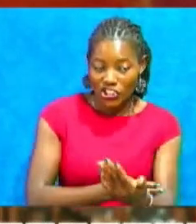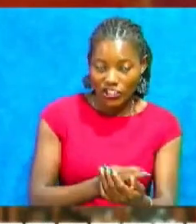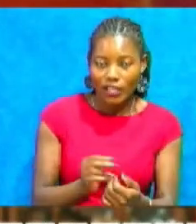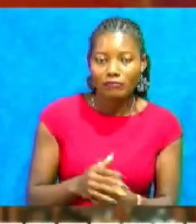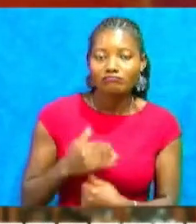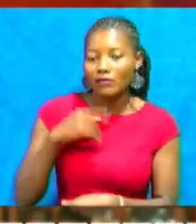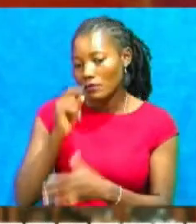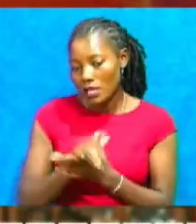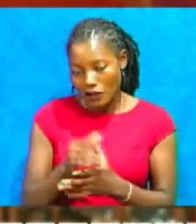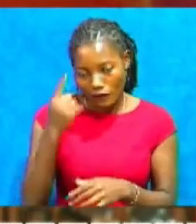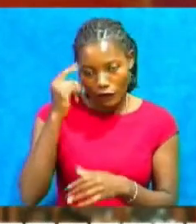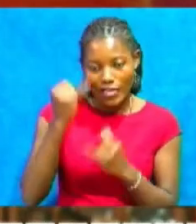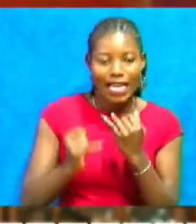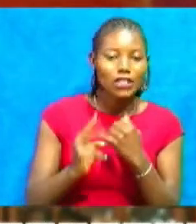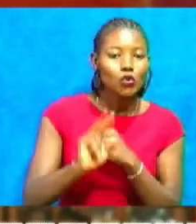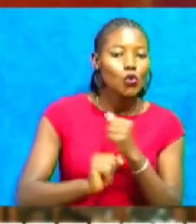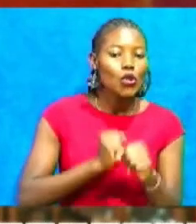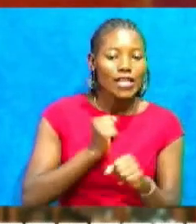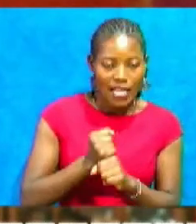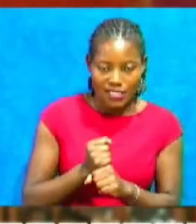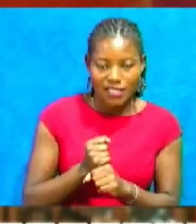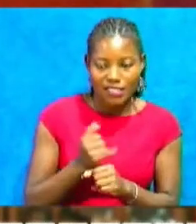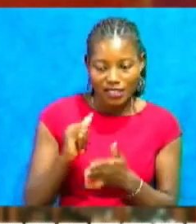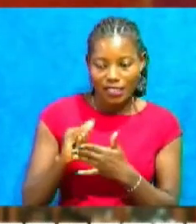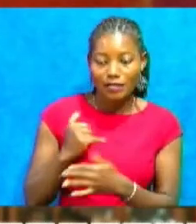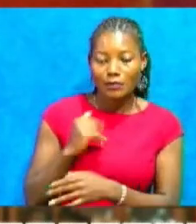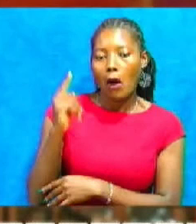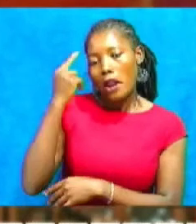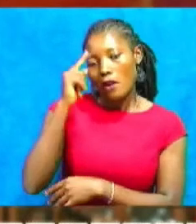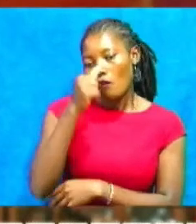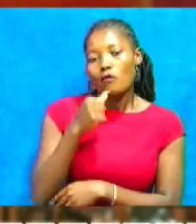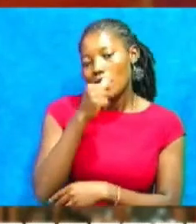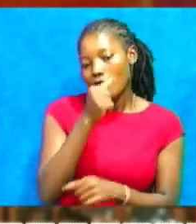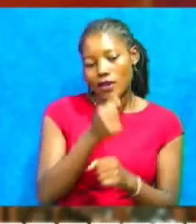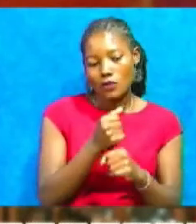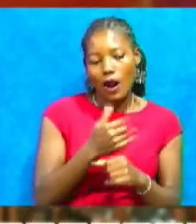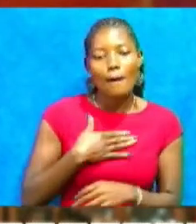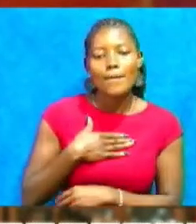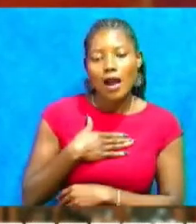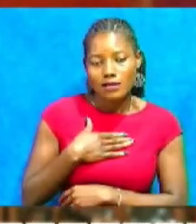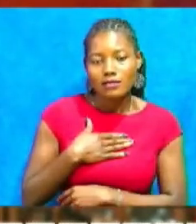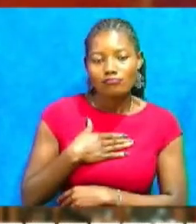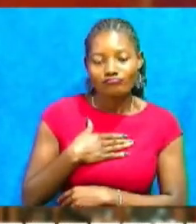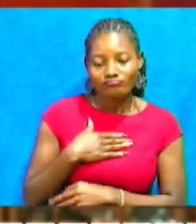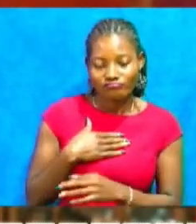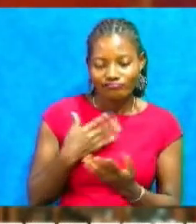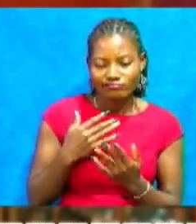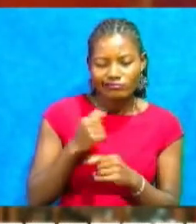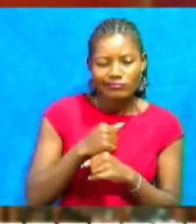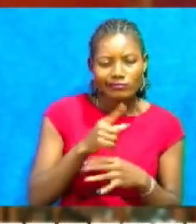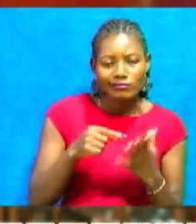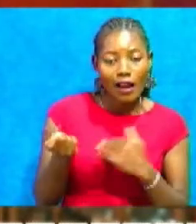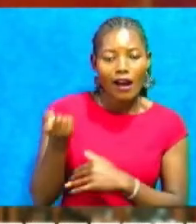that for the last 3 years, that has been one of my private assignments to understand